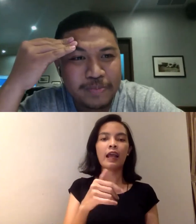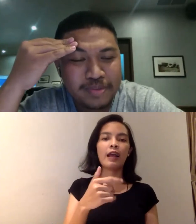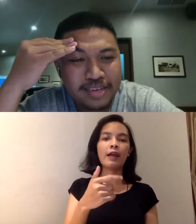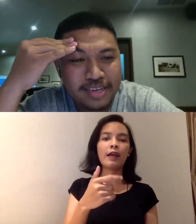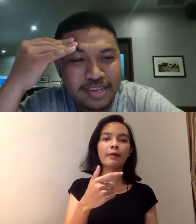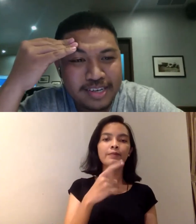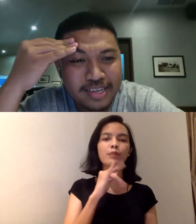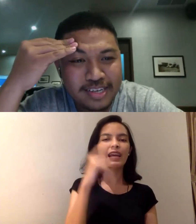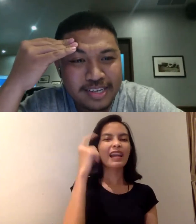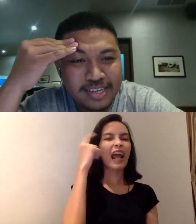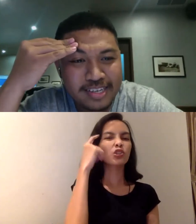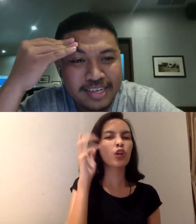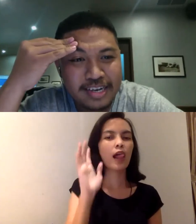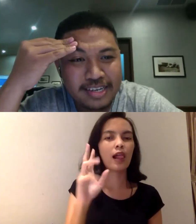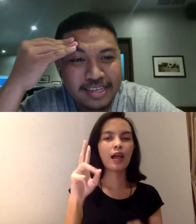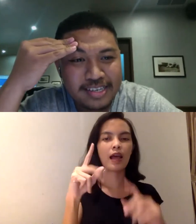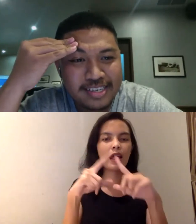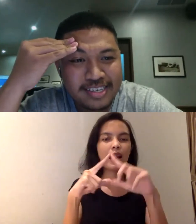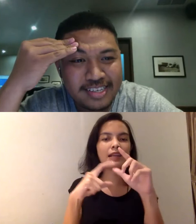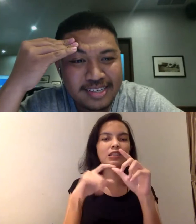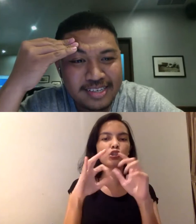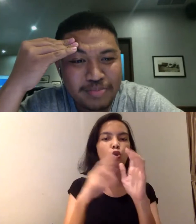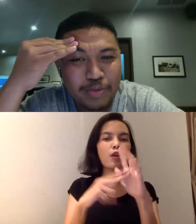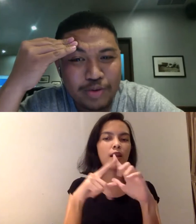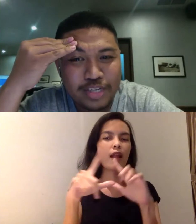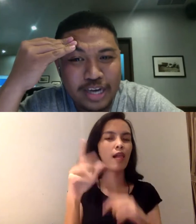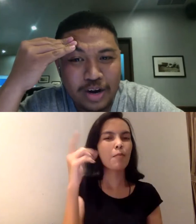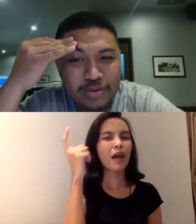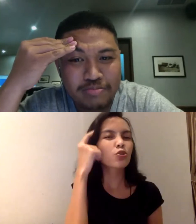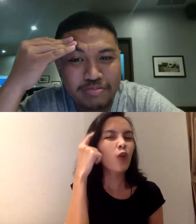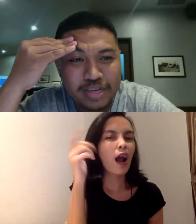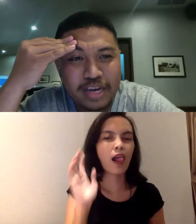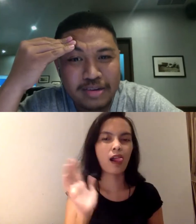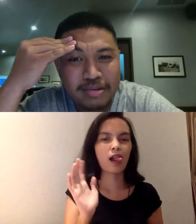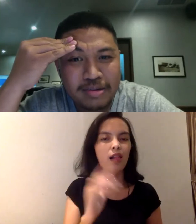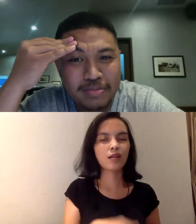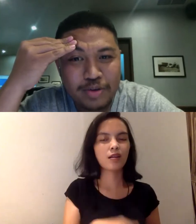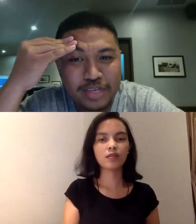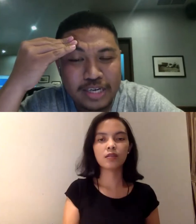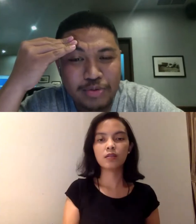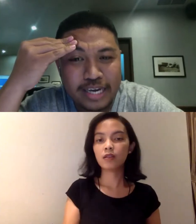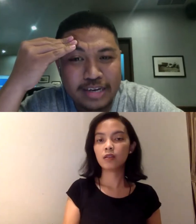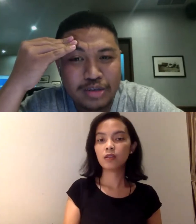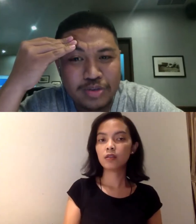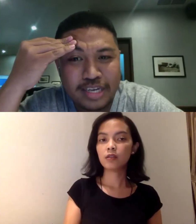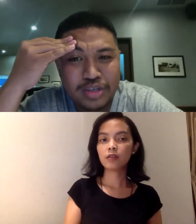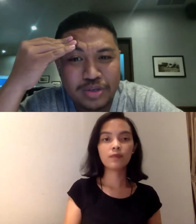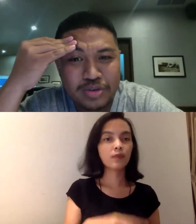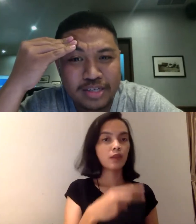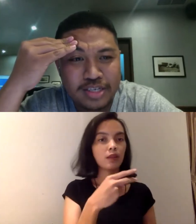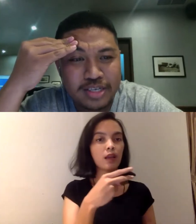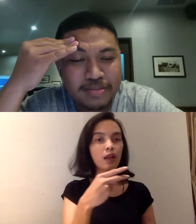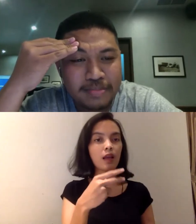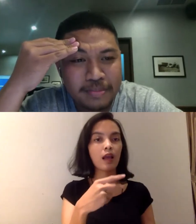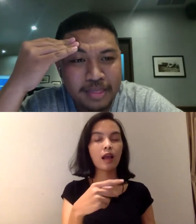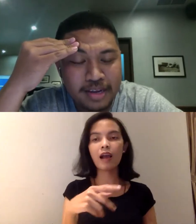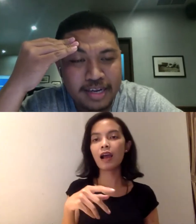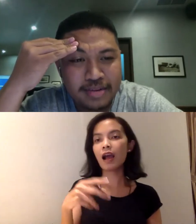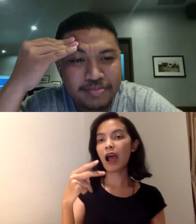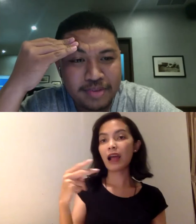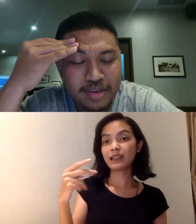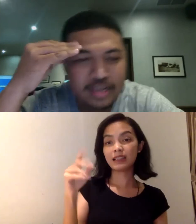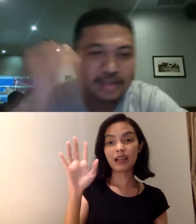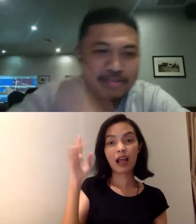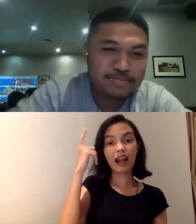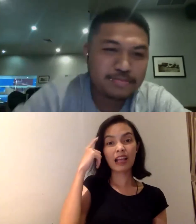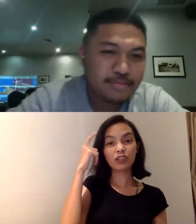know. Yeah, but mostly mostly related to the sexual irrational attraction. comes. Yeah.